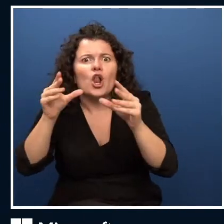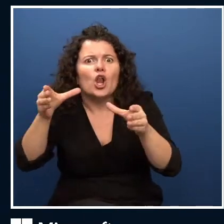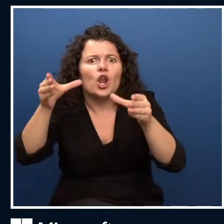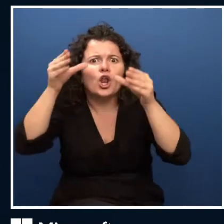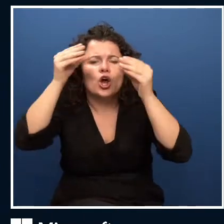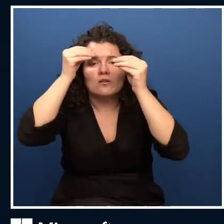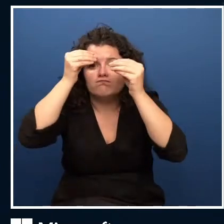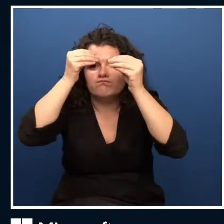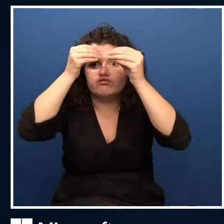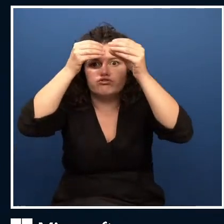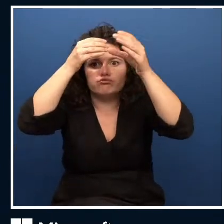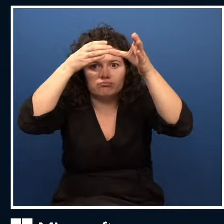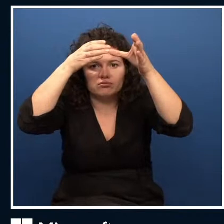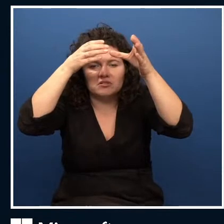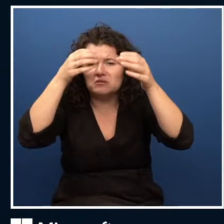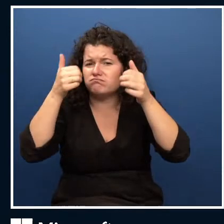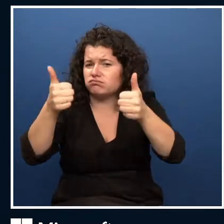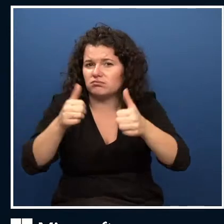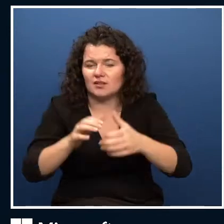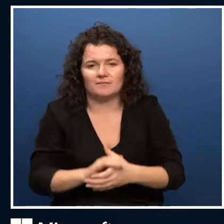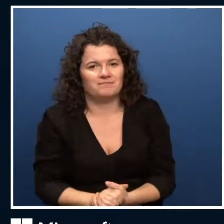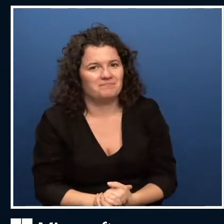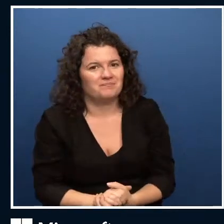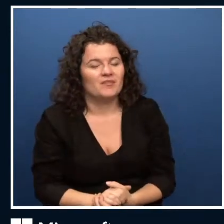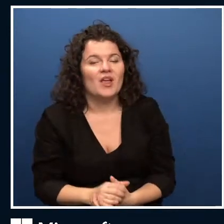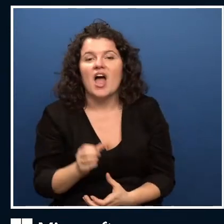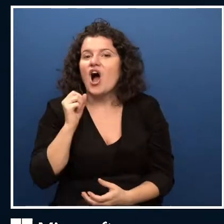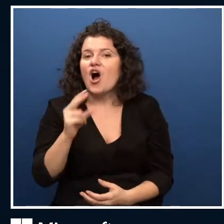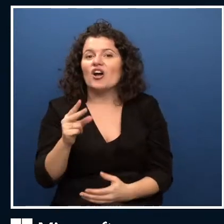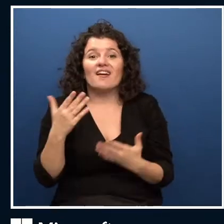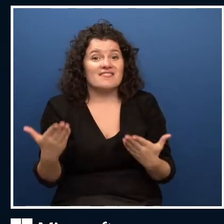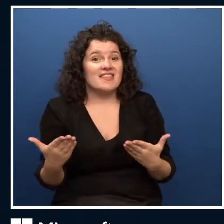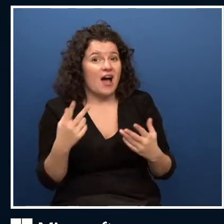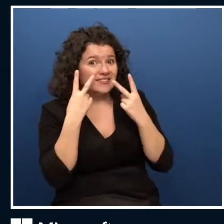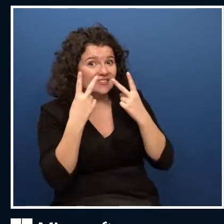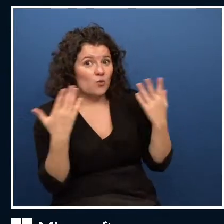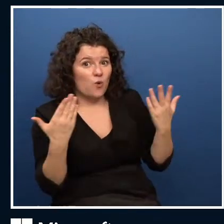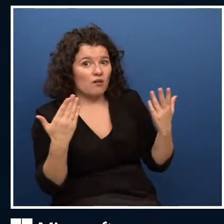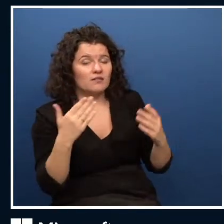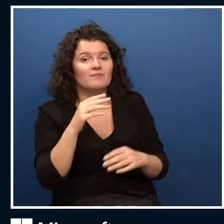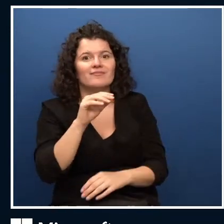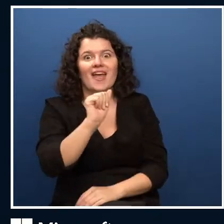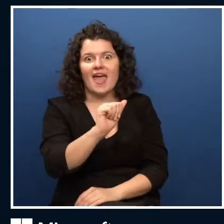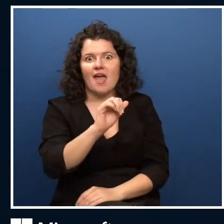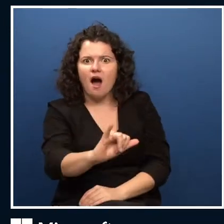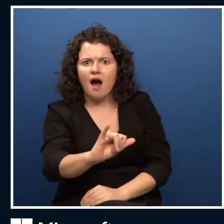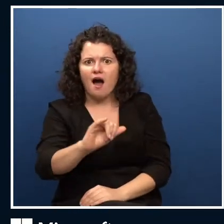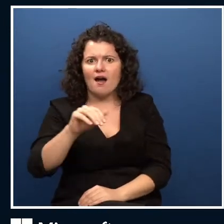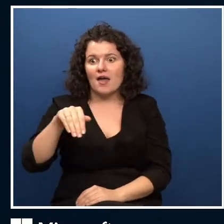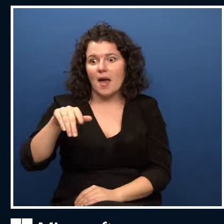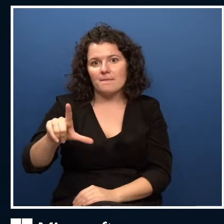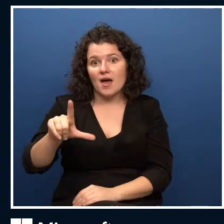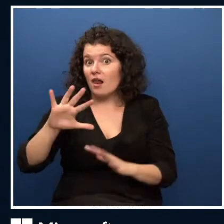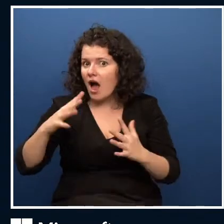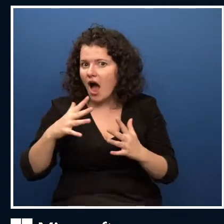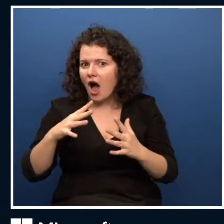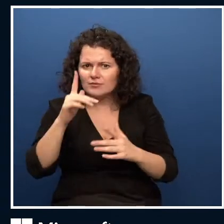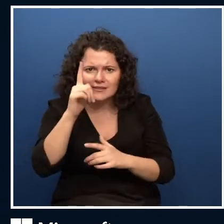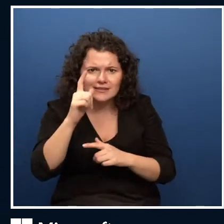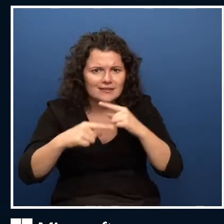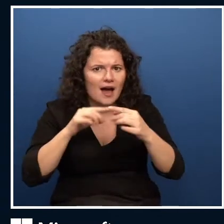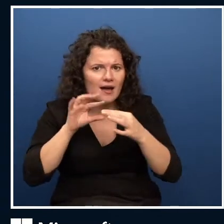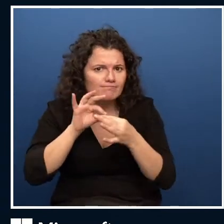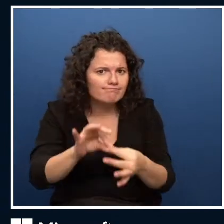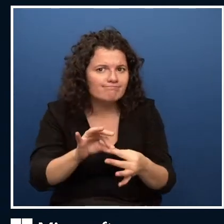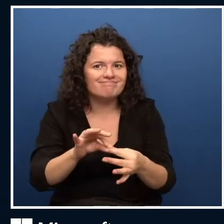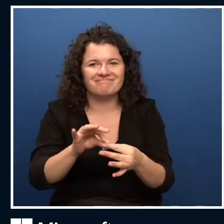people's journeys into AI and ML. Syed, do you want to go next? Yeah, definitely. So I